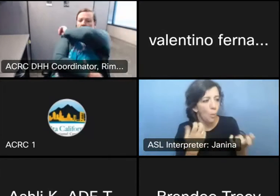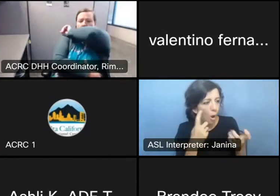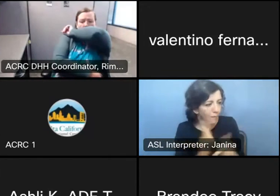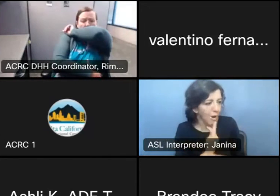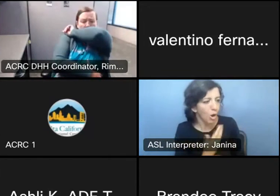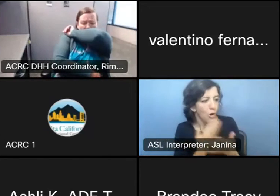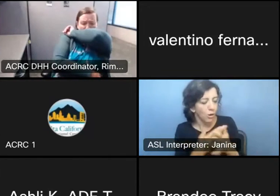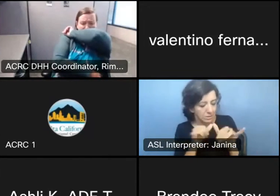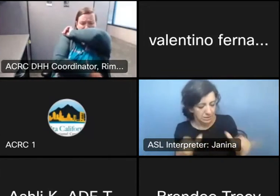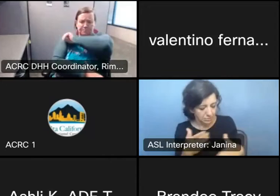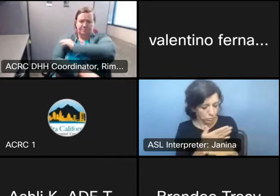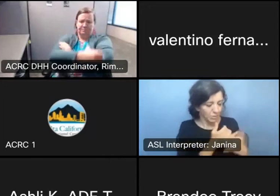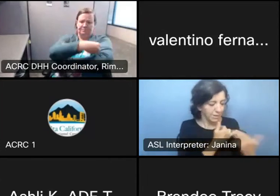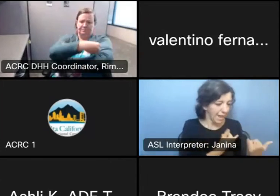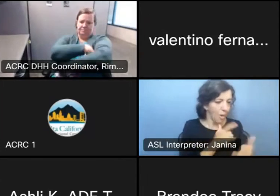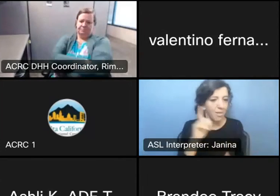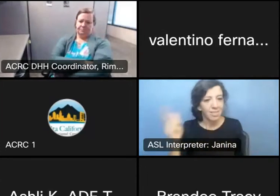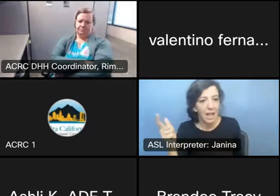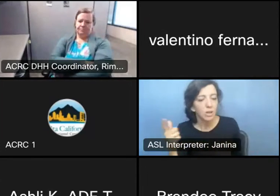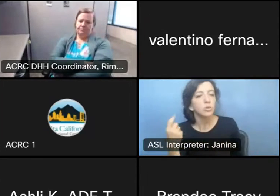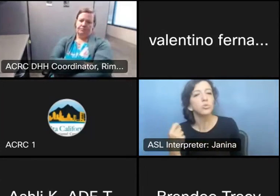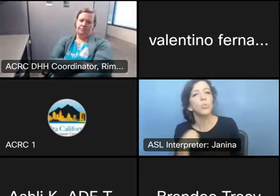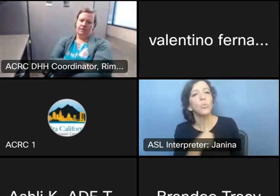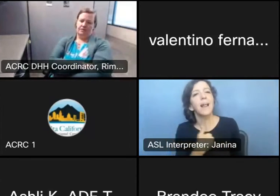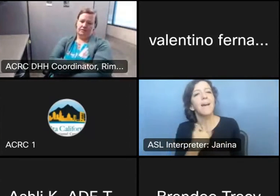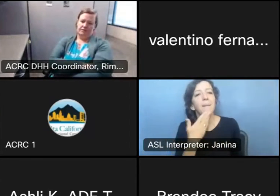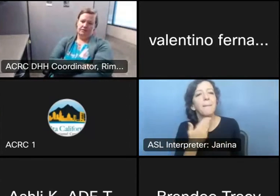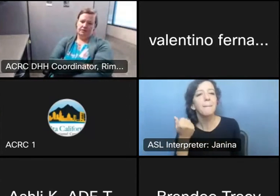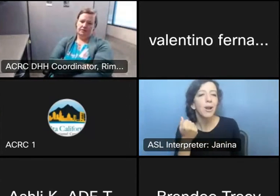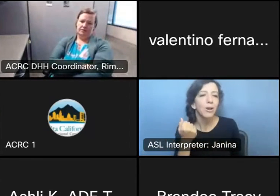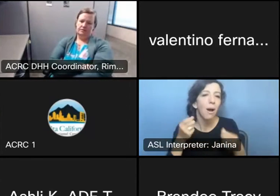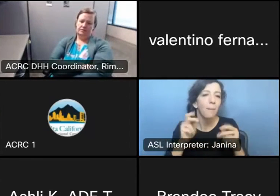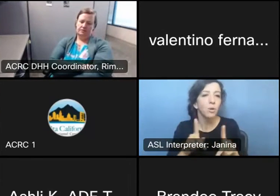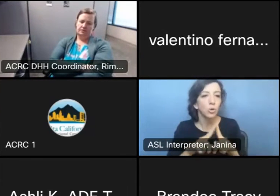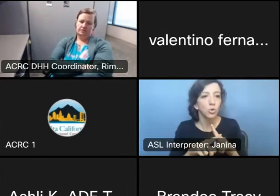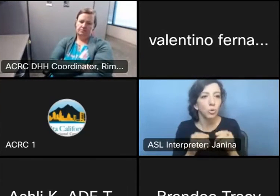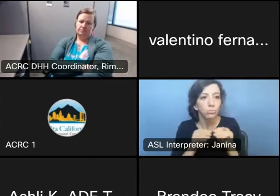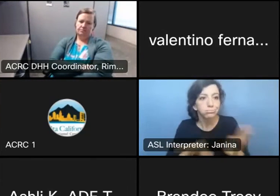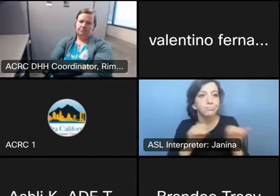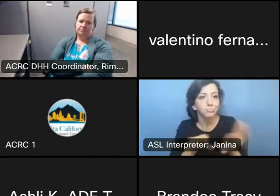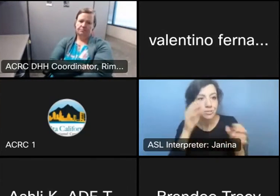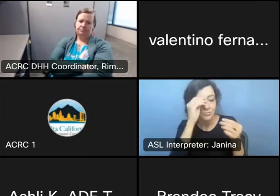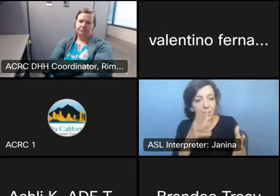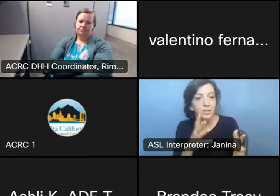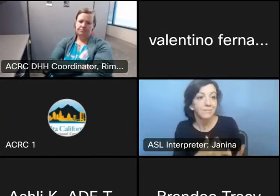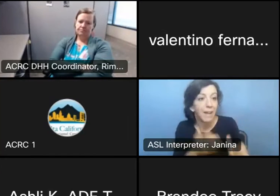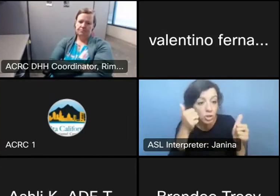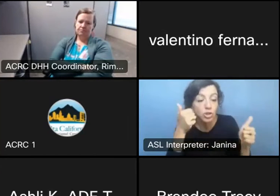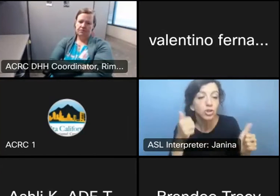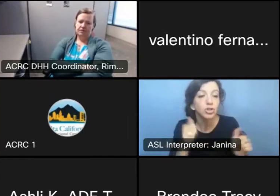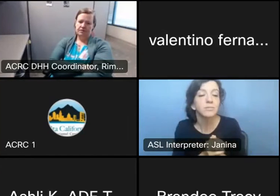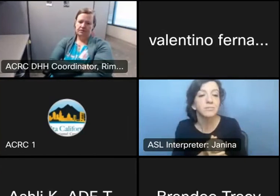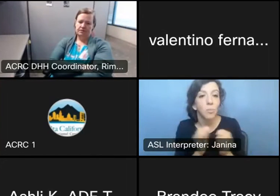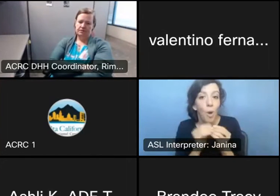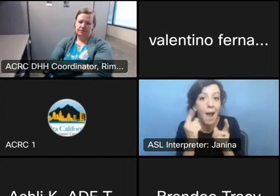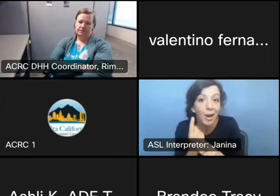hopefully between now and then, so that we can have a better shot at getting the information to people quickly, accurately, up